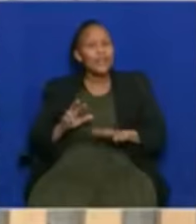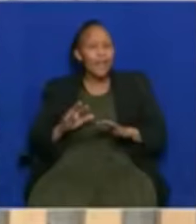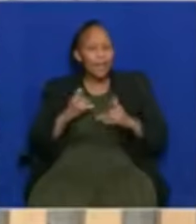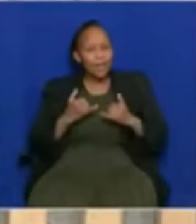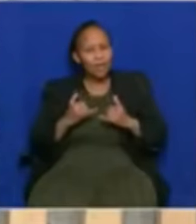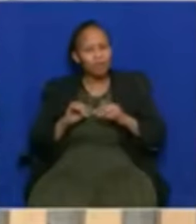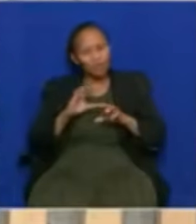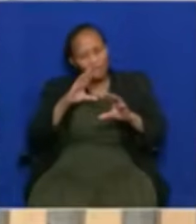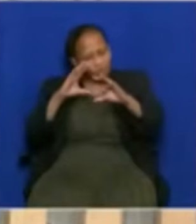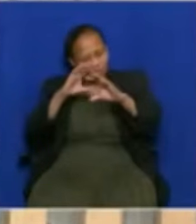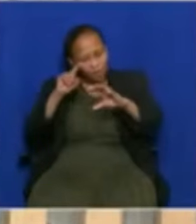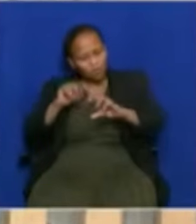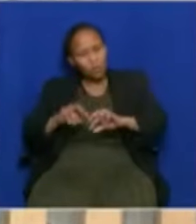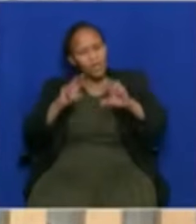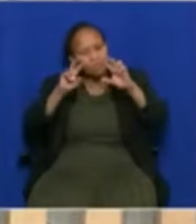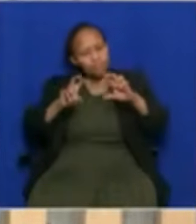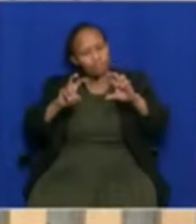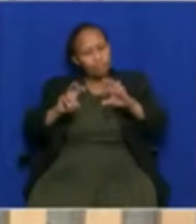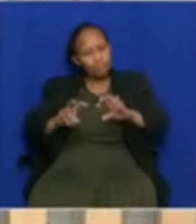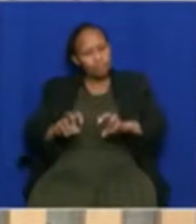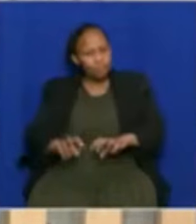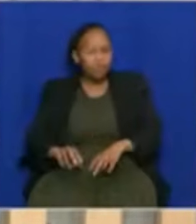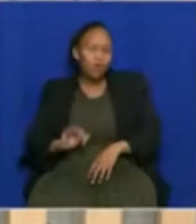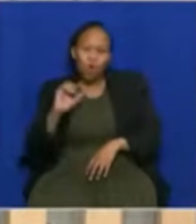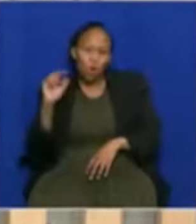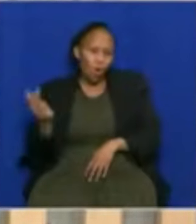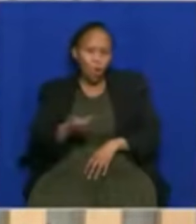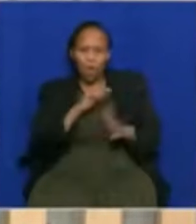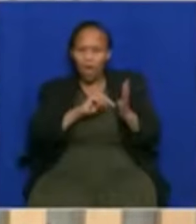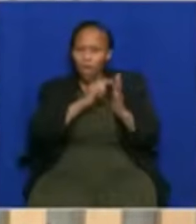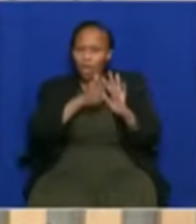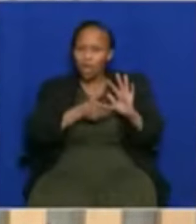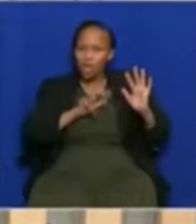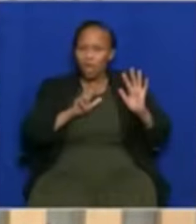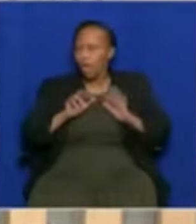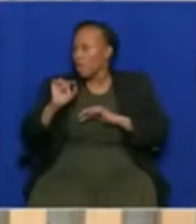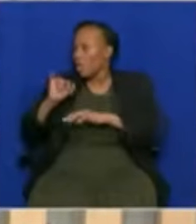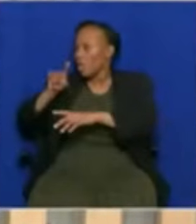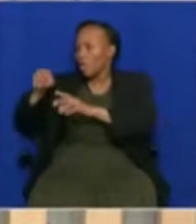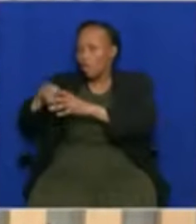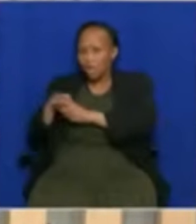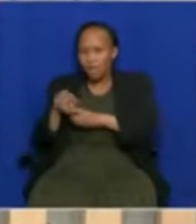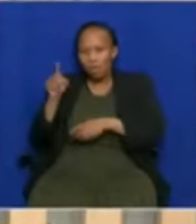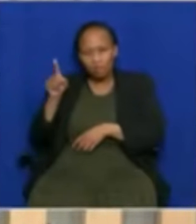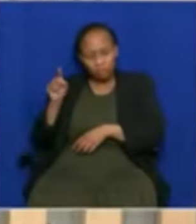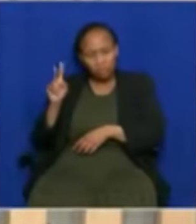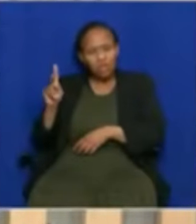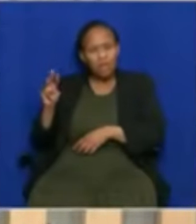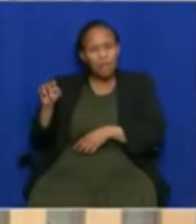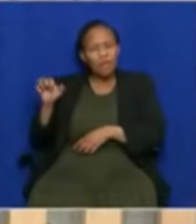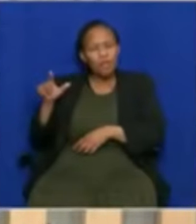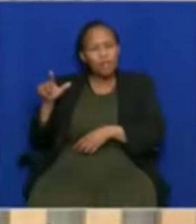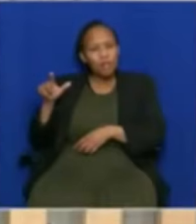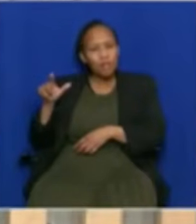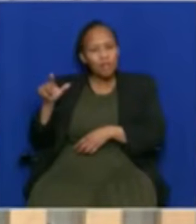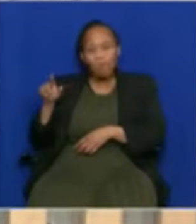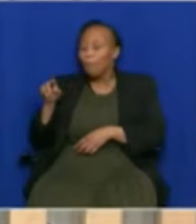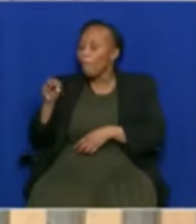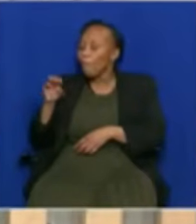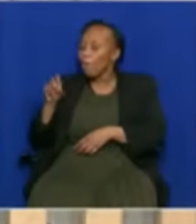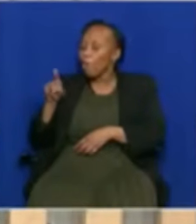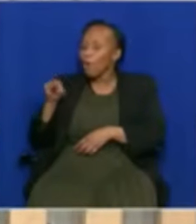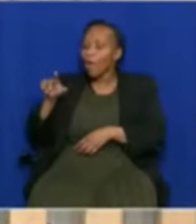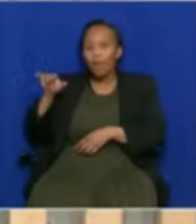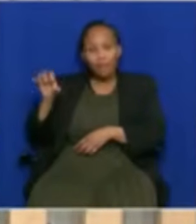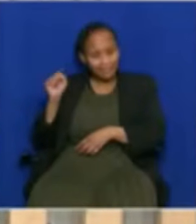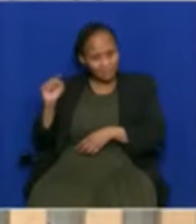everybody beyond Mukwele, including Lushaba and them, you informed the commission that there are other ongoing